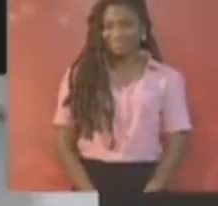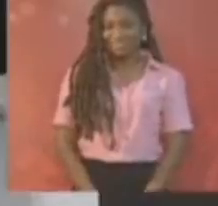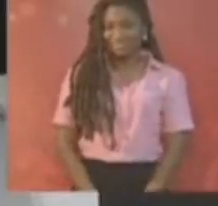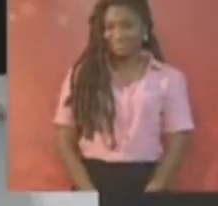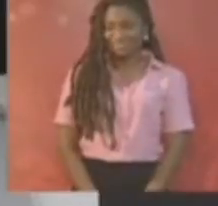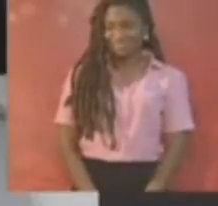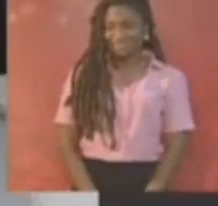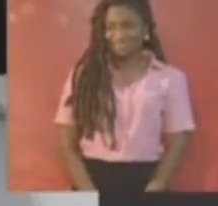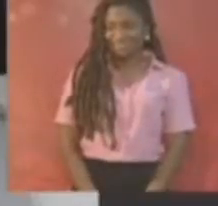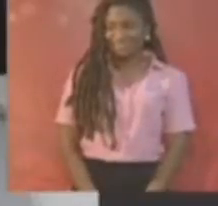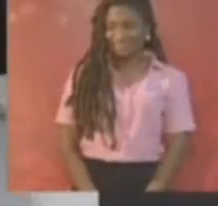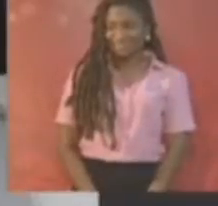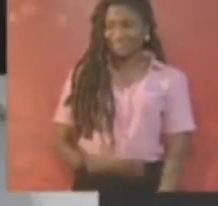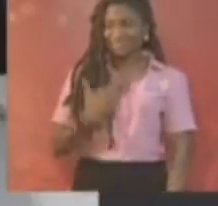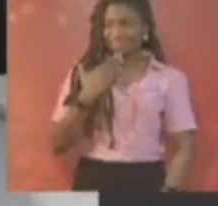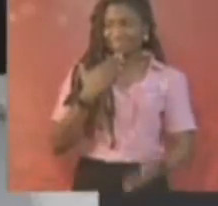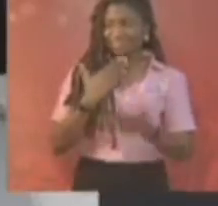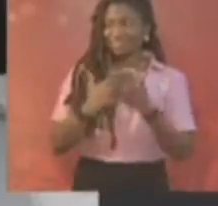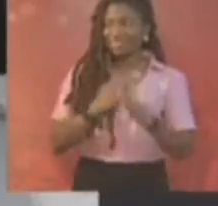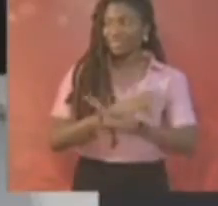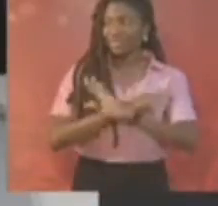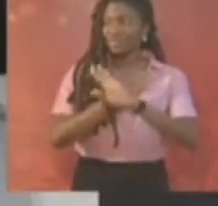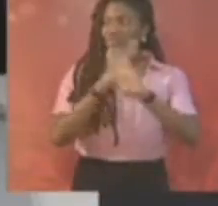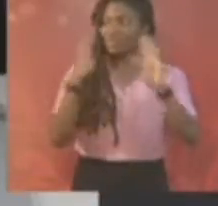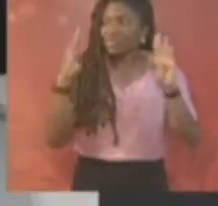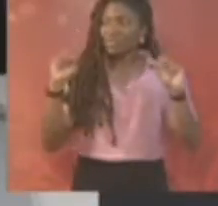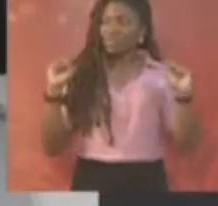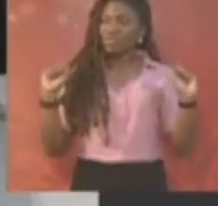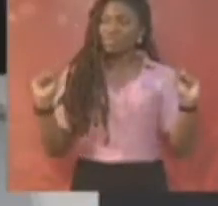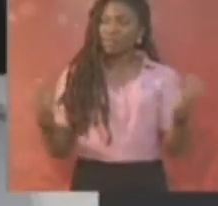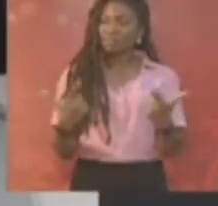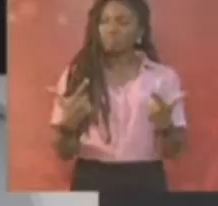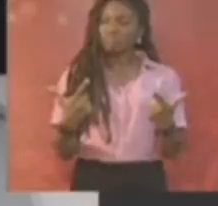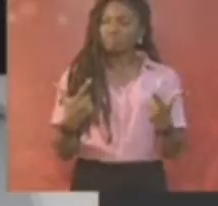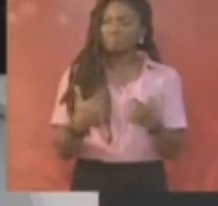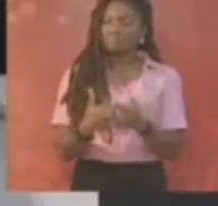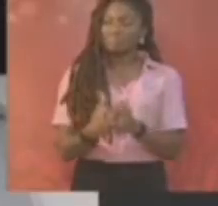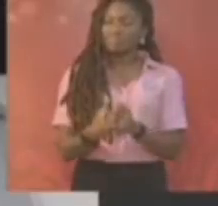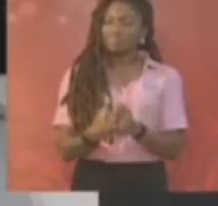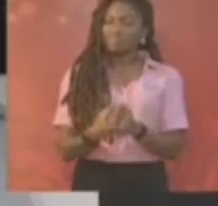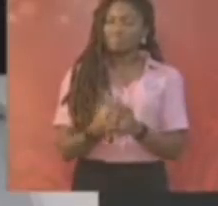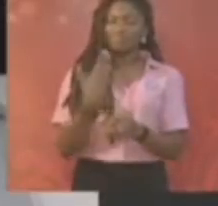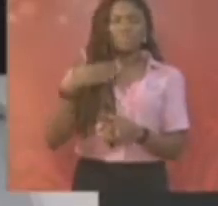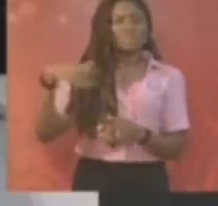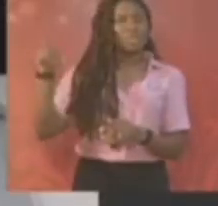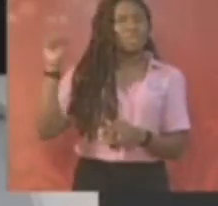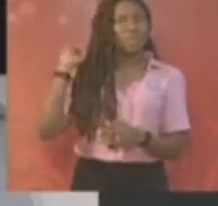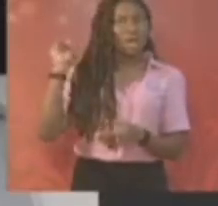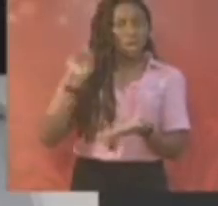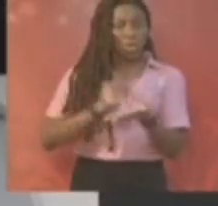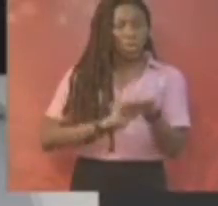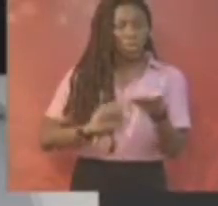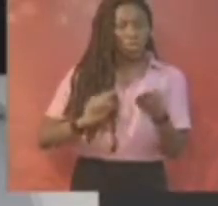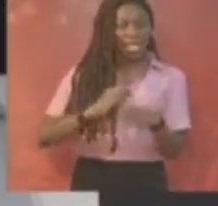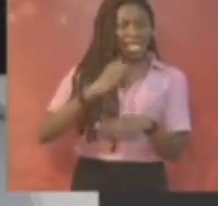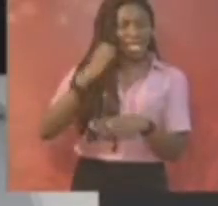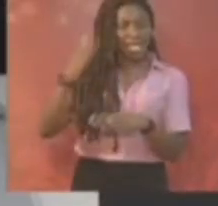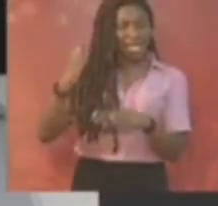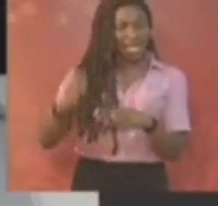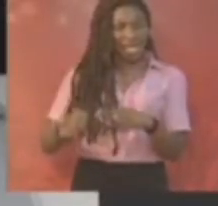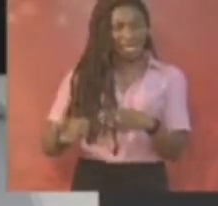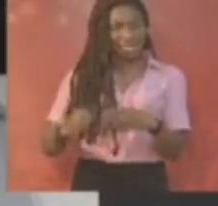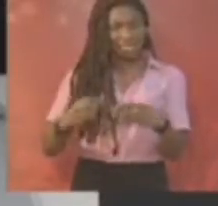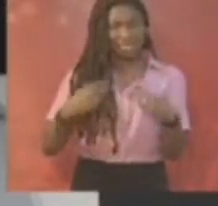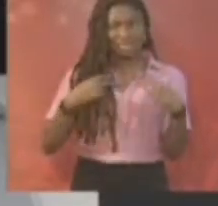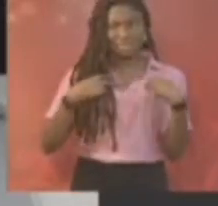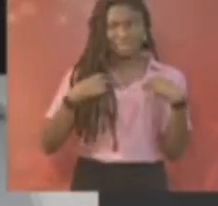Morning, everyone. Rashad Khan, Guardian Media Limited. Dr. Hines, over the weekend, there were two events